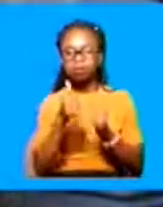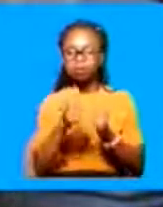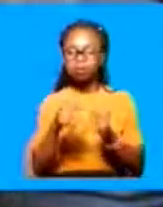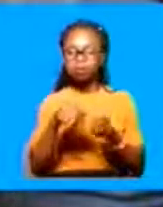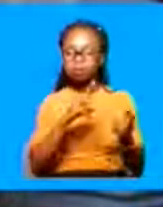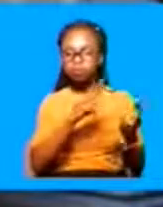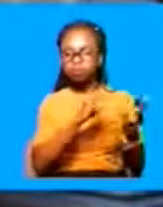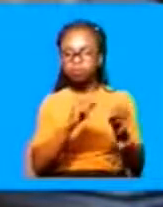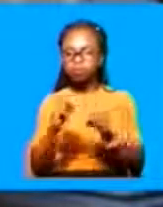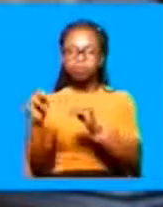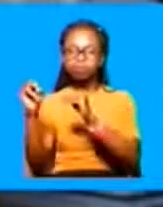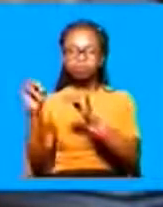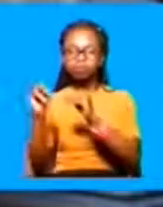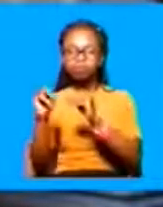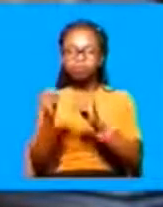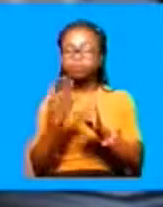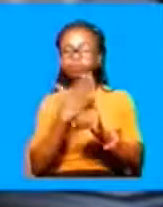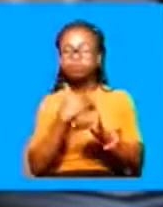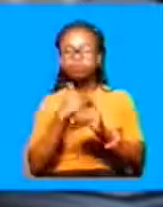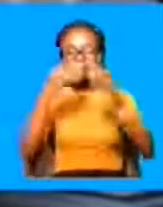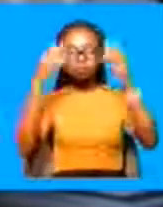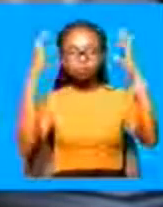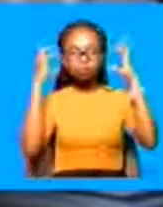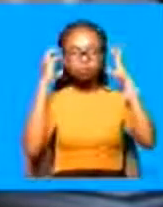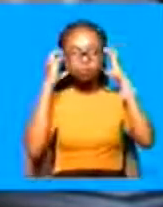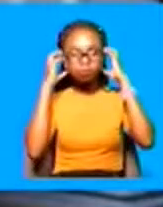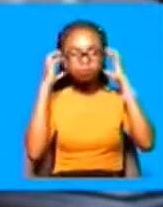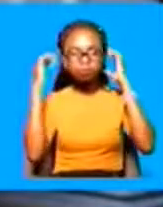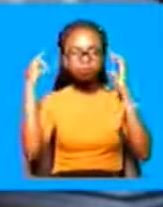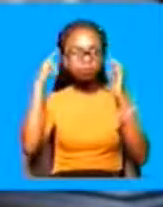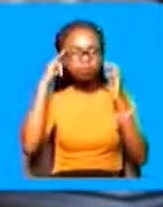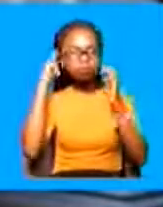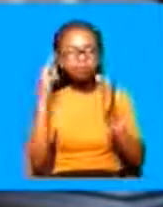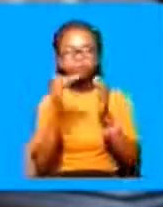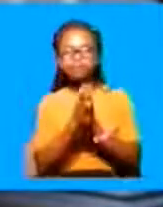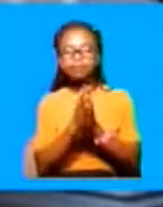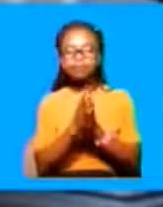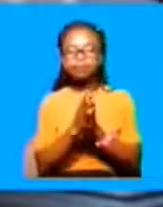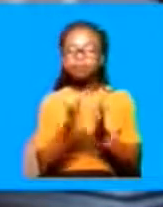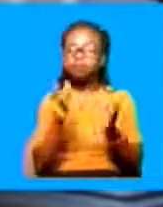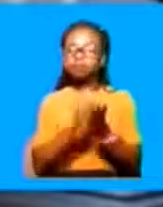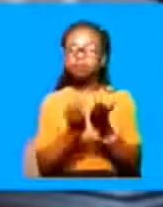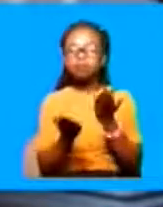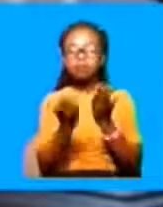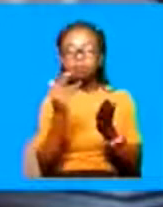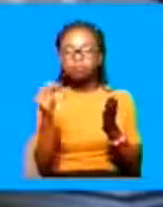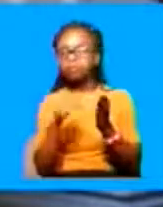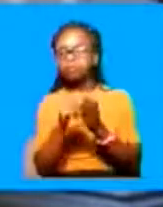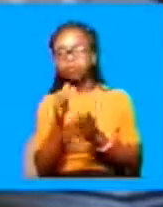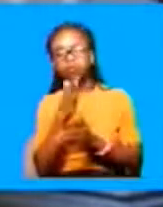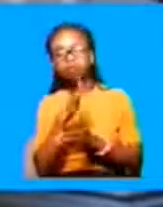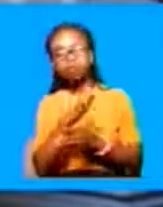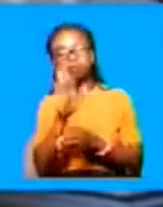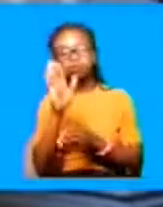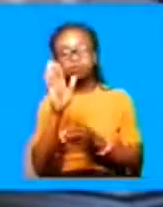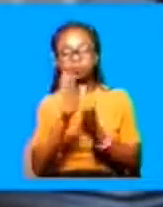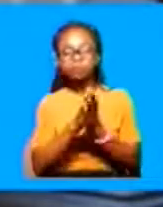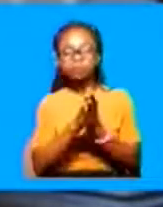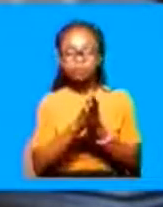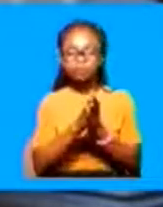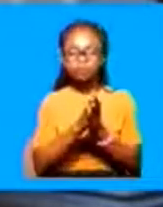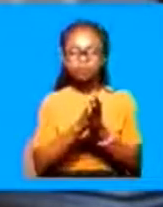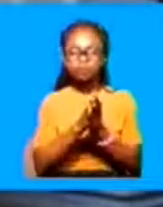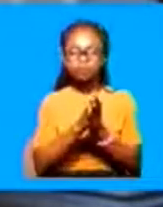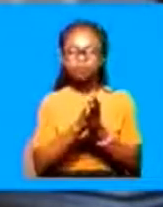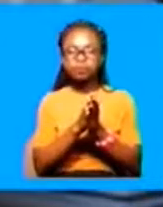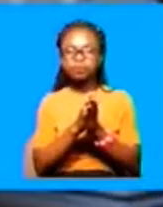kande mondo med volume mar telephone kata mar sim mar gik mawinjo mano biro affect it nikech obiro kalo 80 decibel